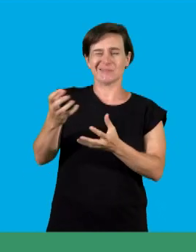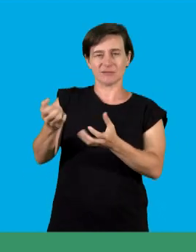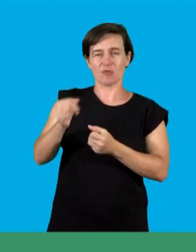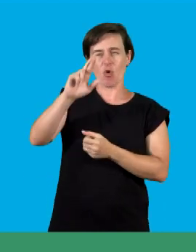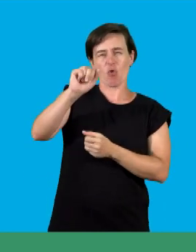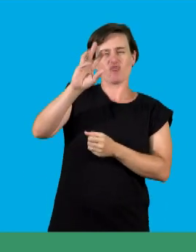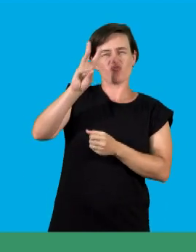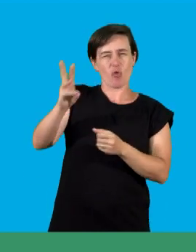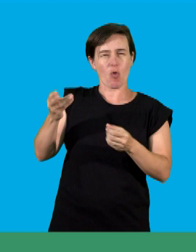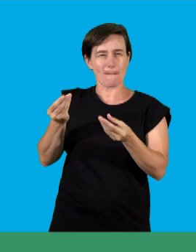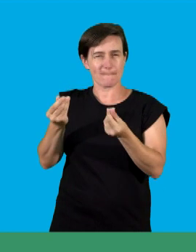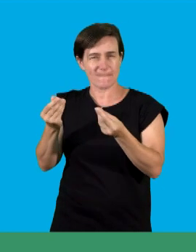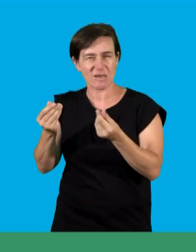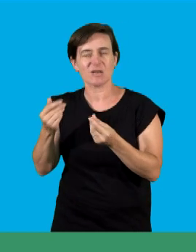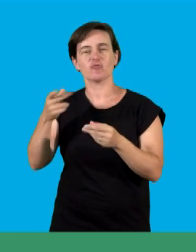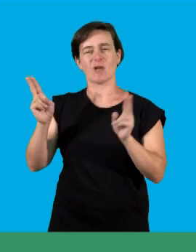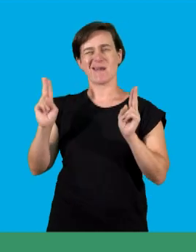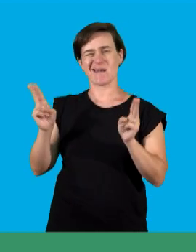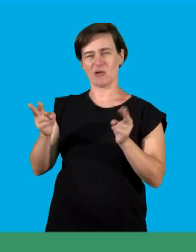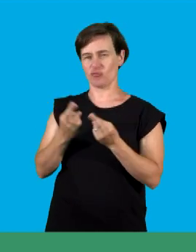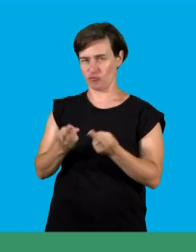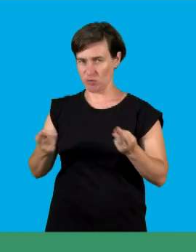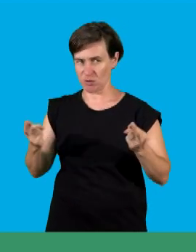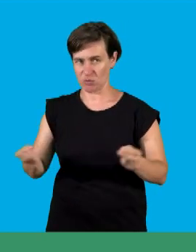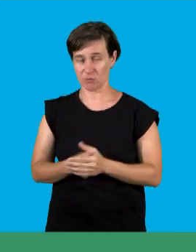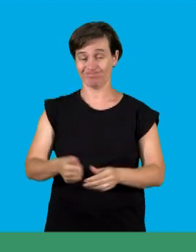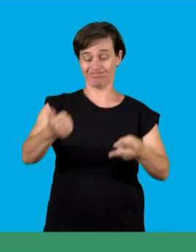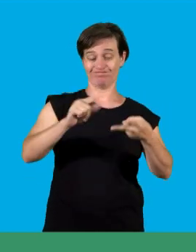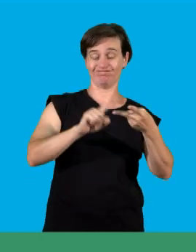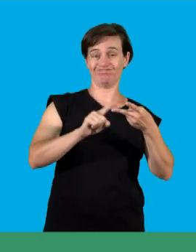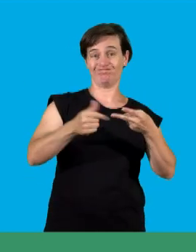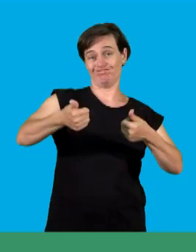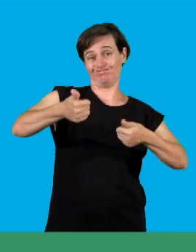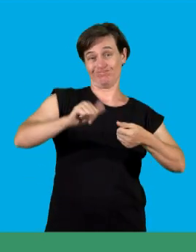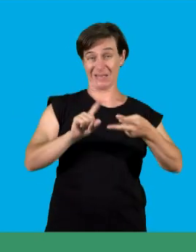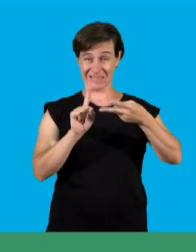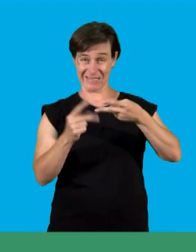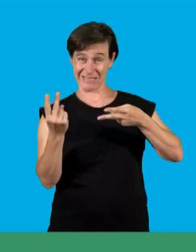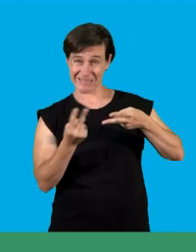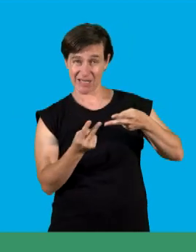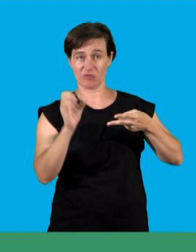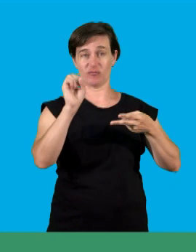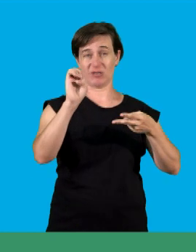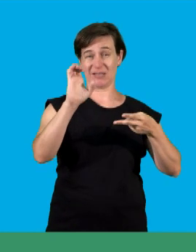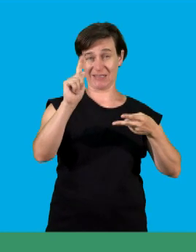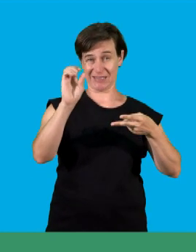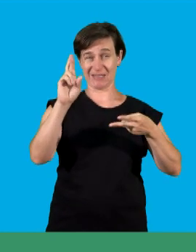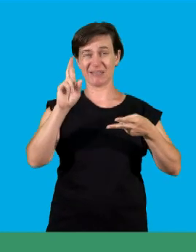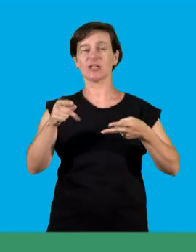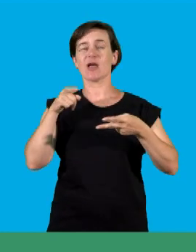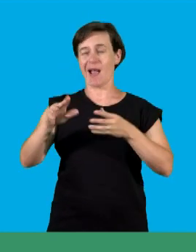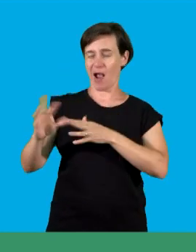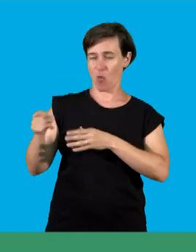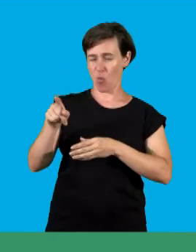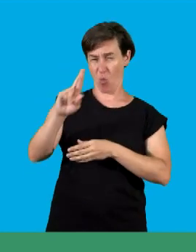with the extraction of raw materials and natural resources. Then secondary sector, it involves the process of